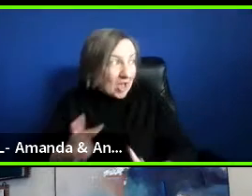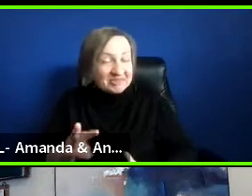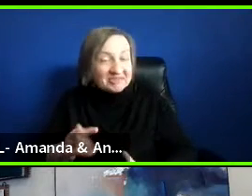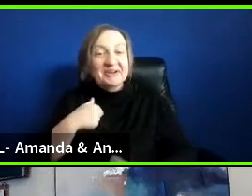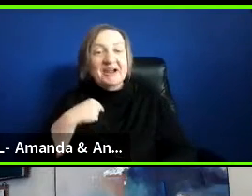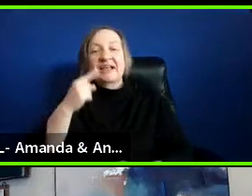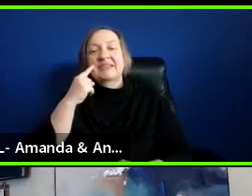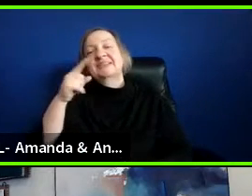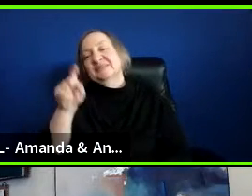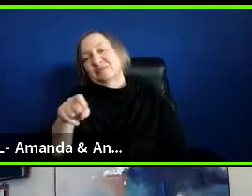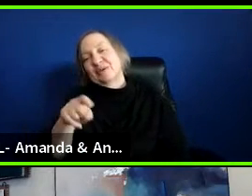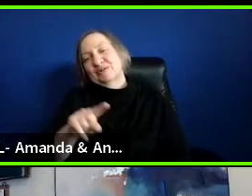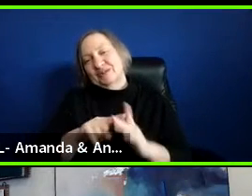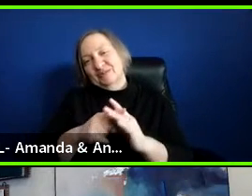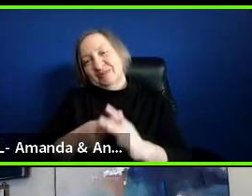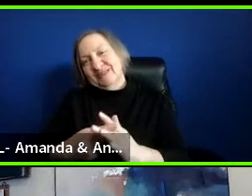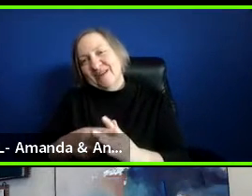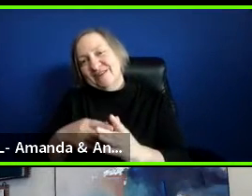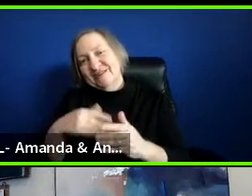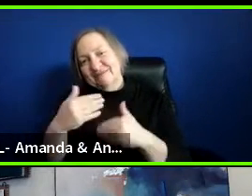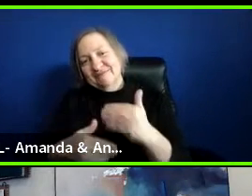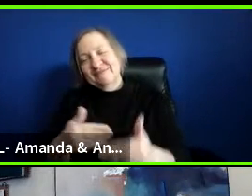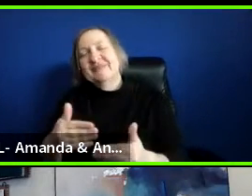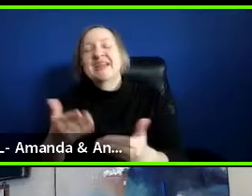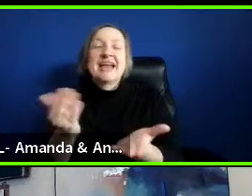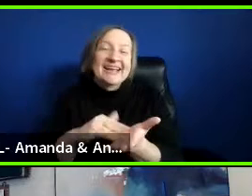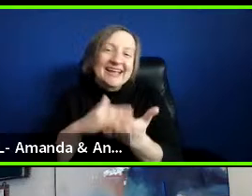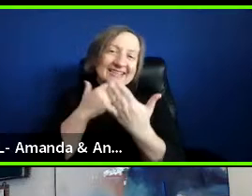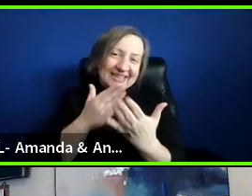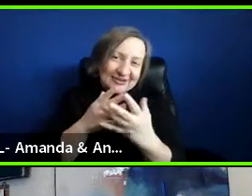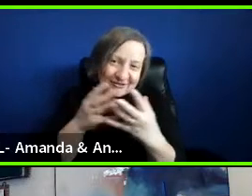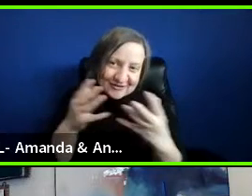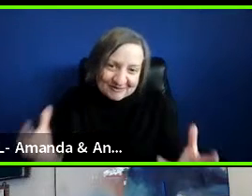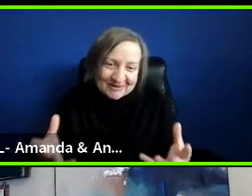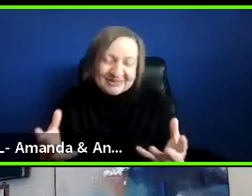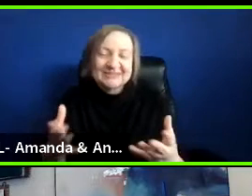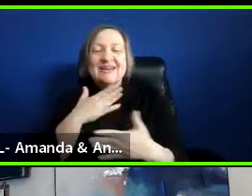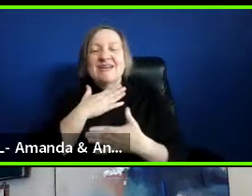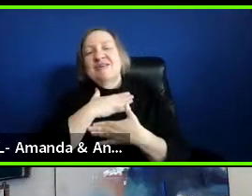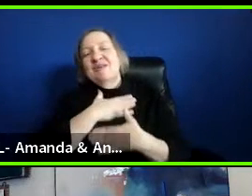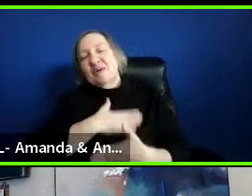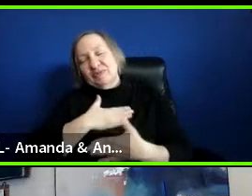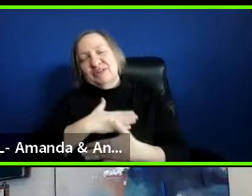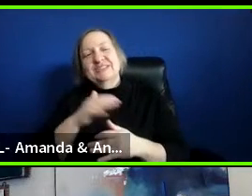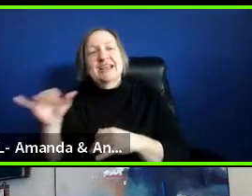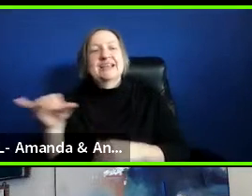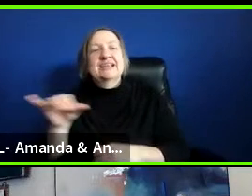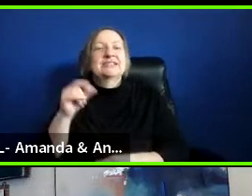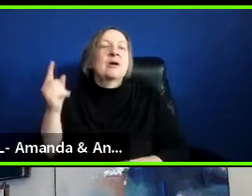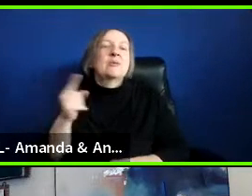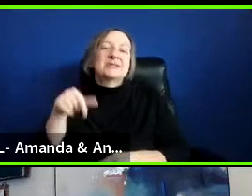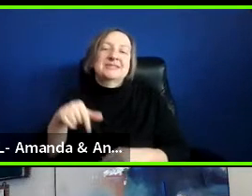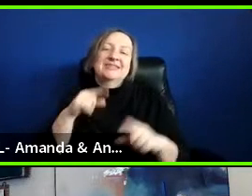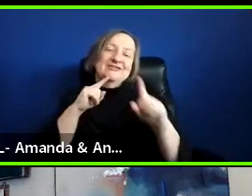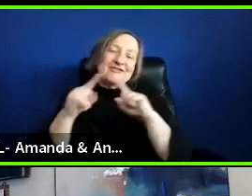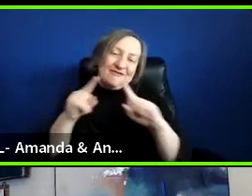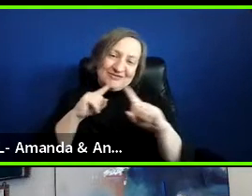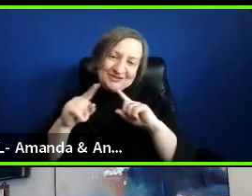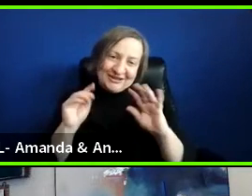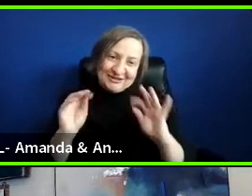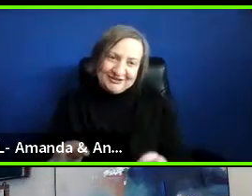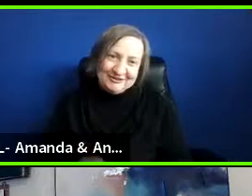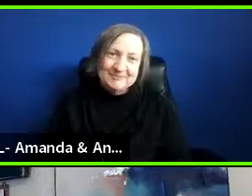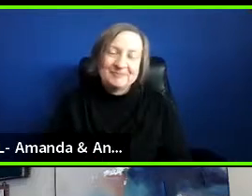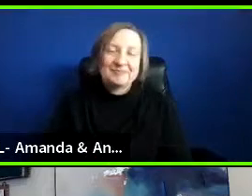is supposed to be starting to come. So once again, thank you very much and appreciate, as always, these conversations.